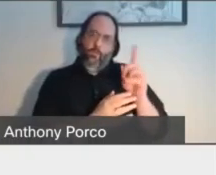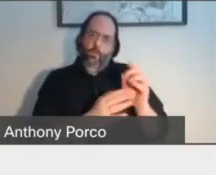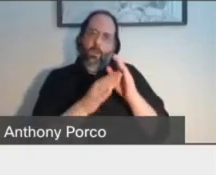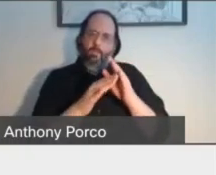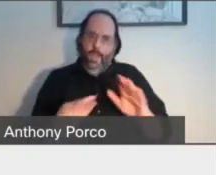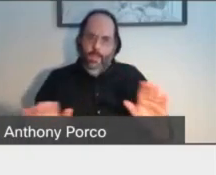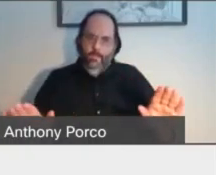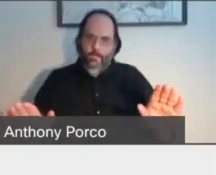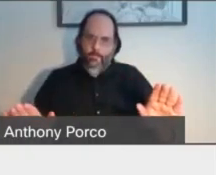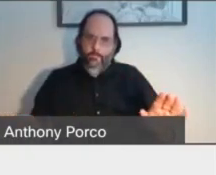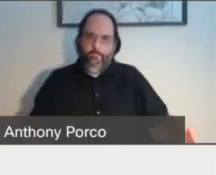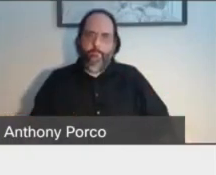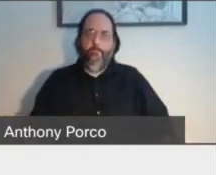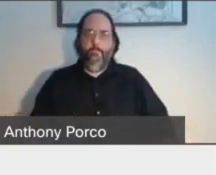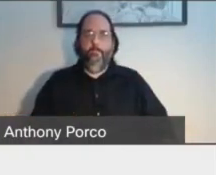silence.